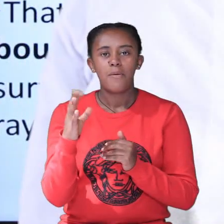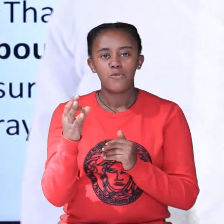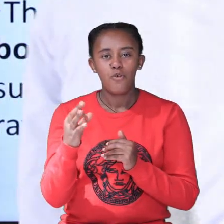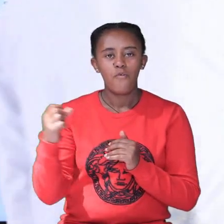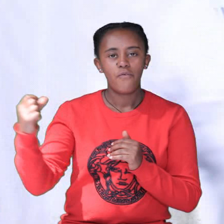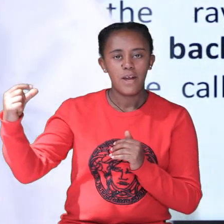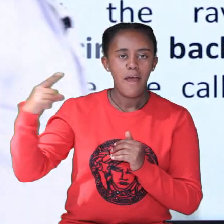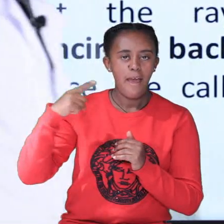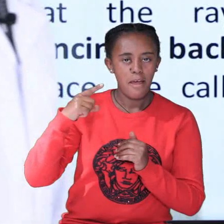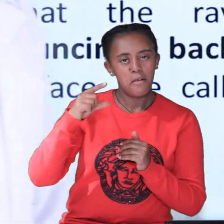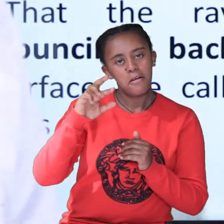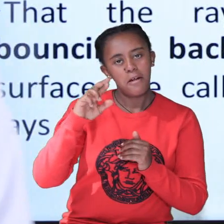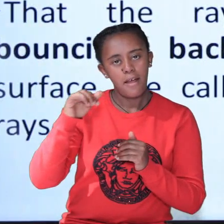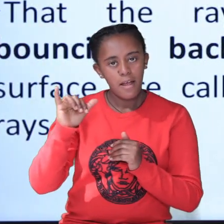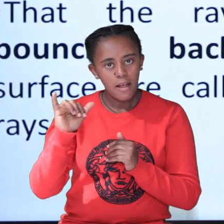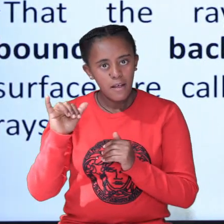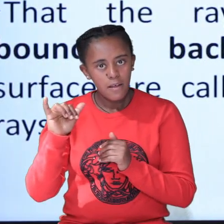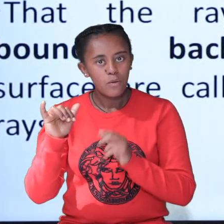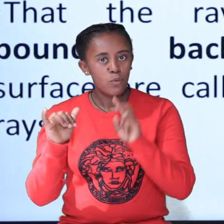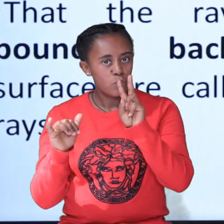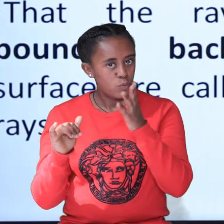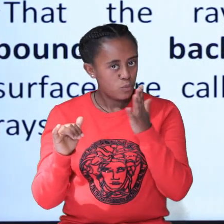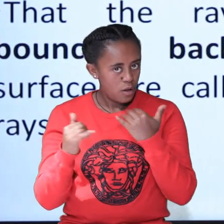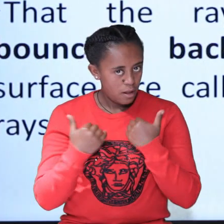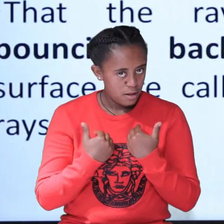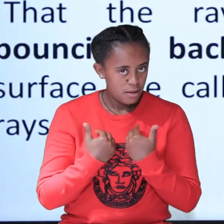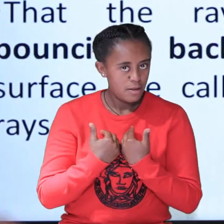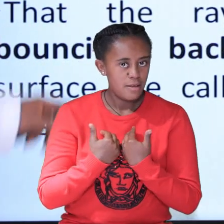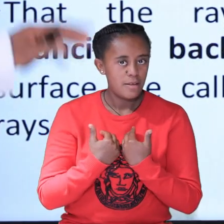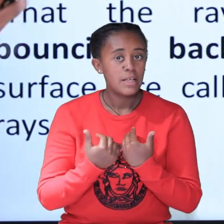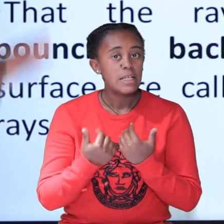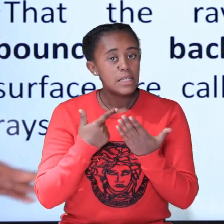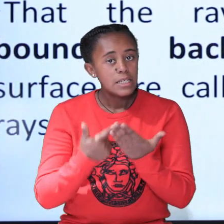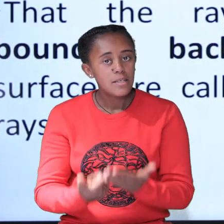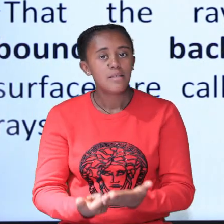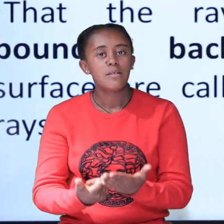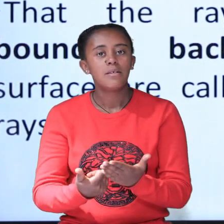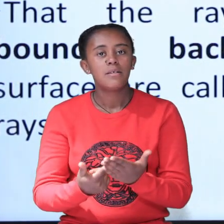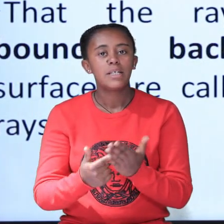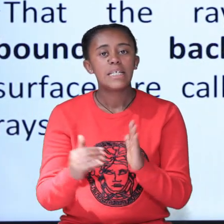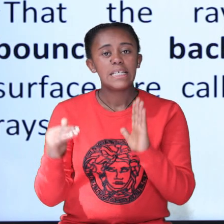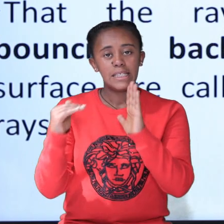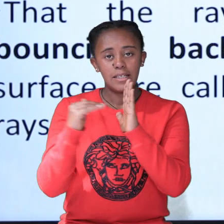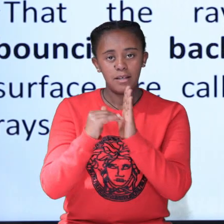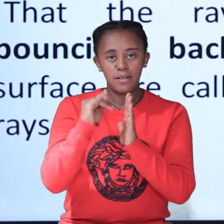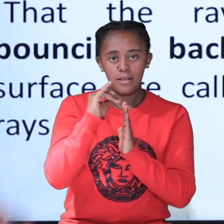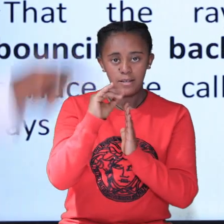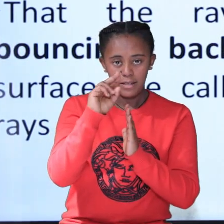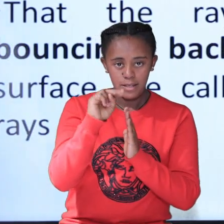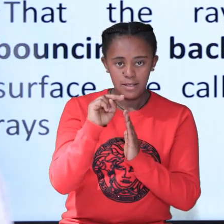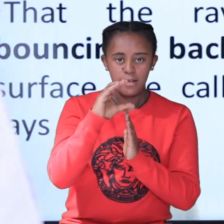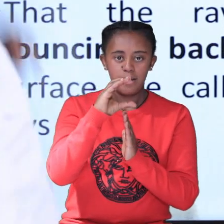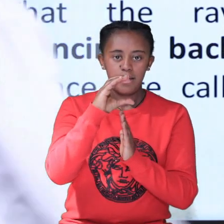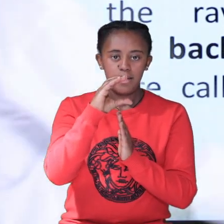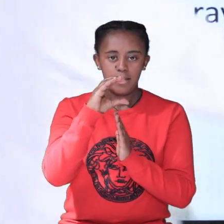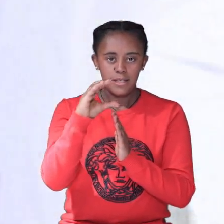rays. There are two types of rays. These rays are the incidence rays and reflected rays.